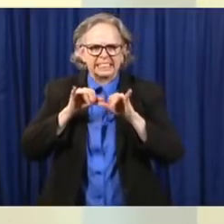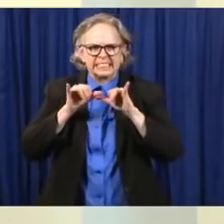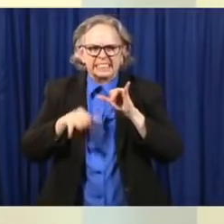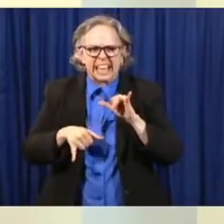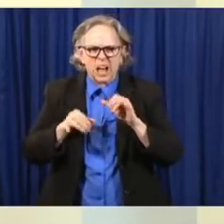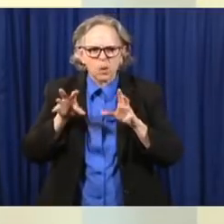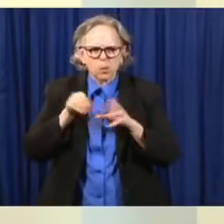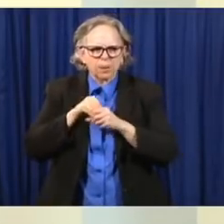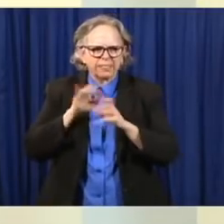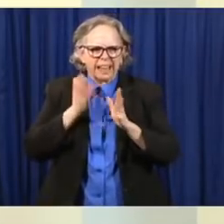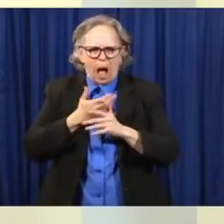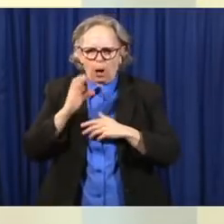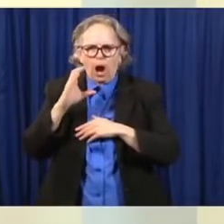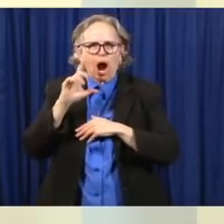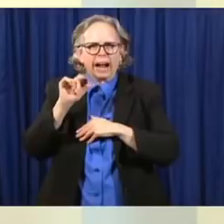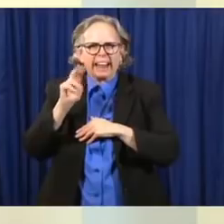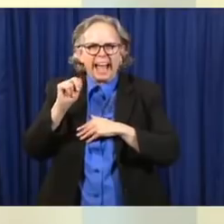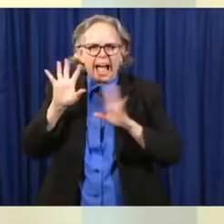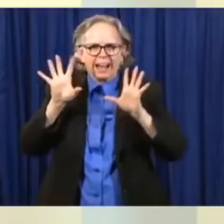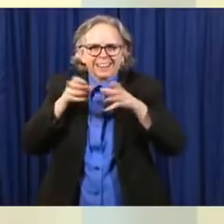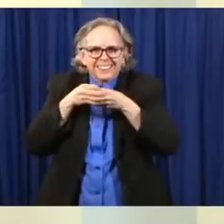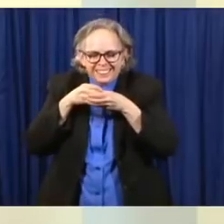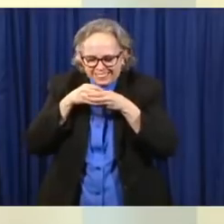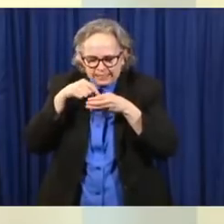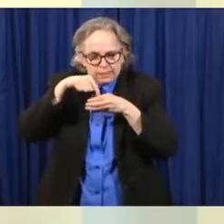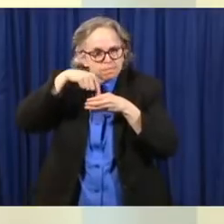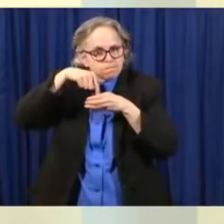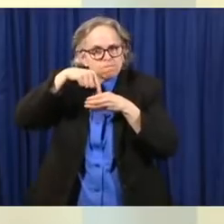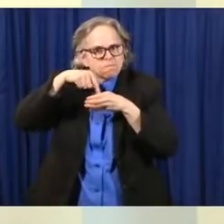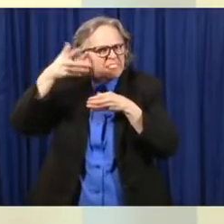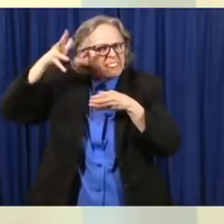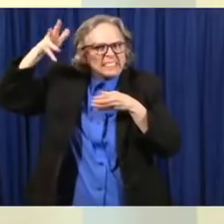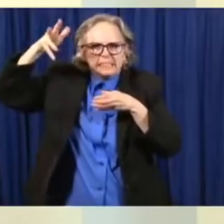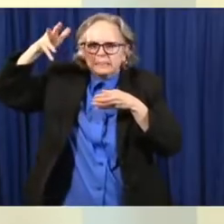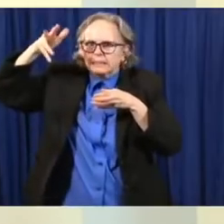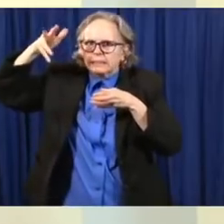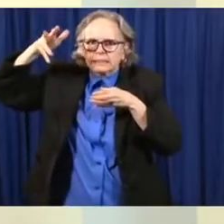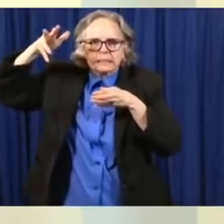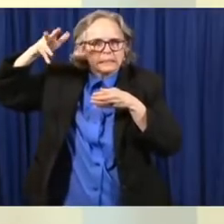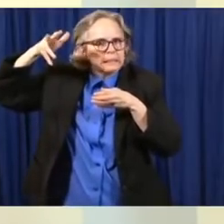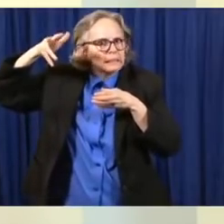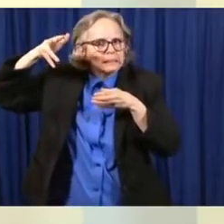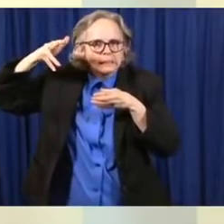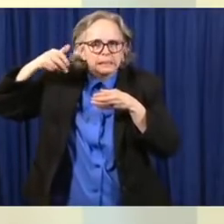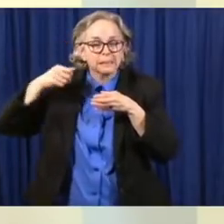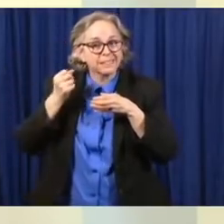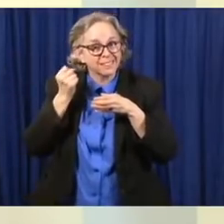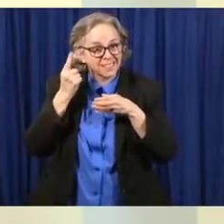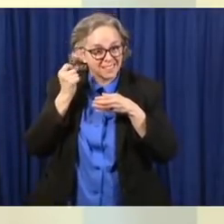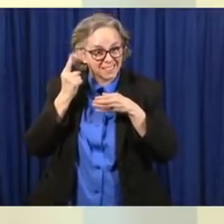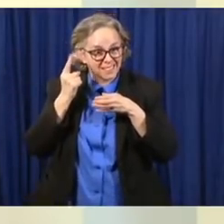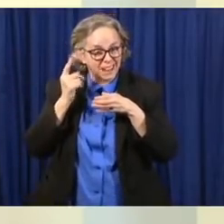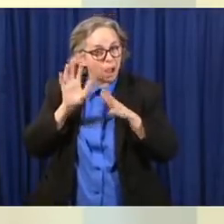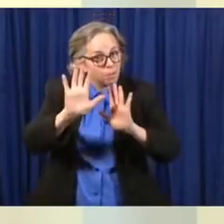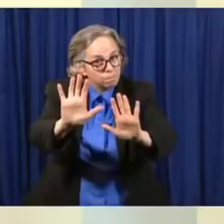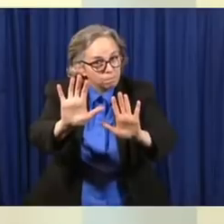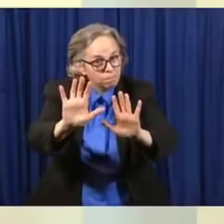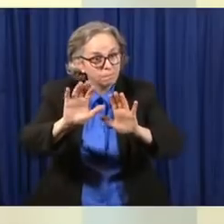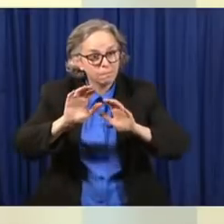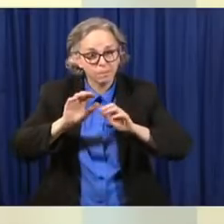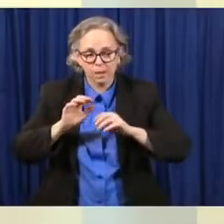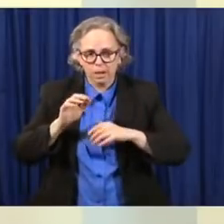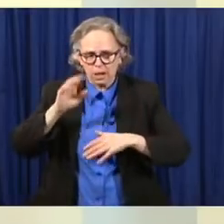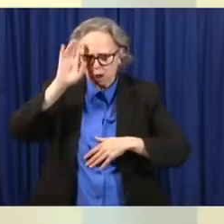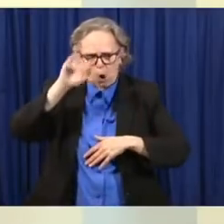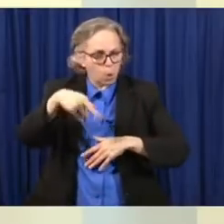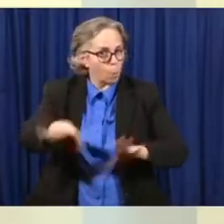quite some time to come. And the more you do that, once again, I am saving you, you're saving